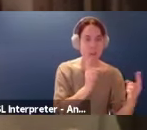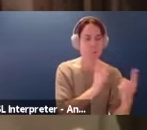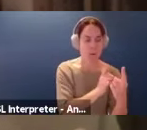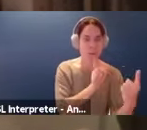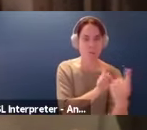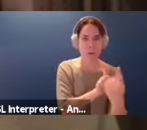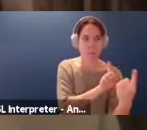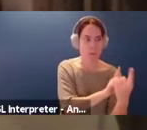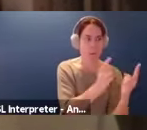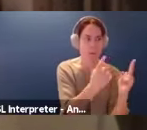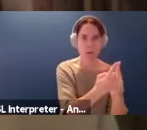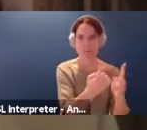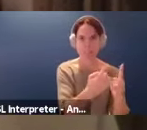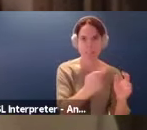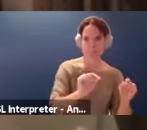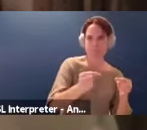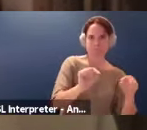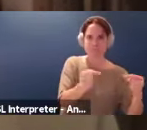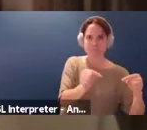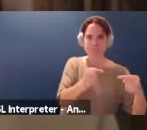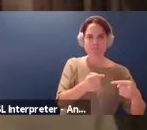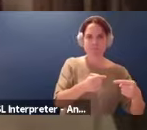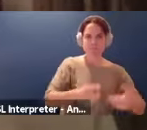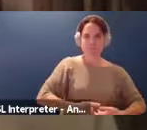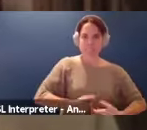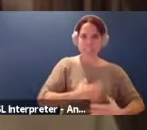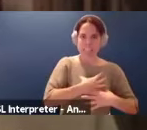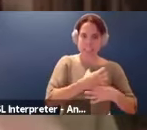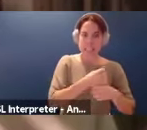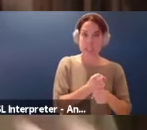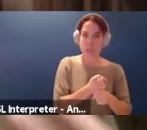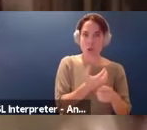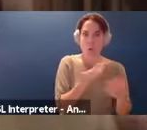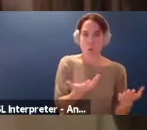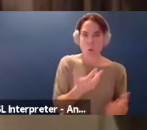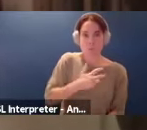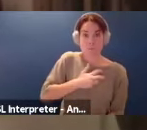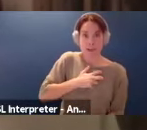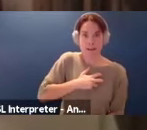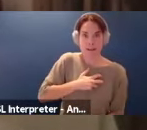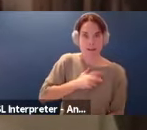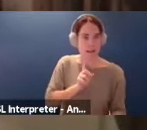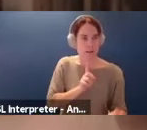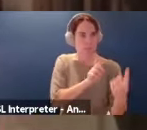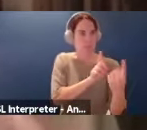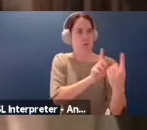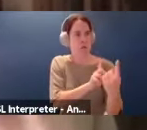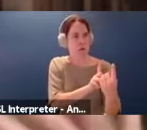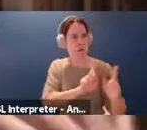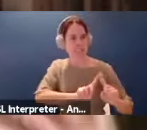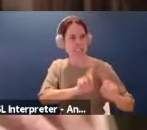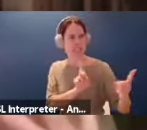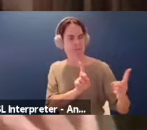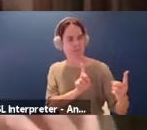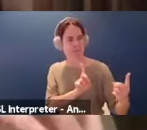people because they will experience a tension a fear uh and so forth when they meet people from another race so just to give